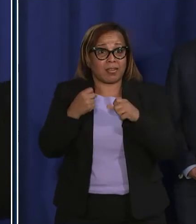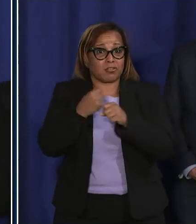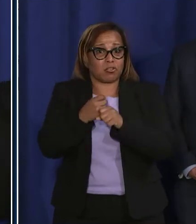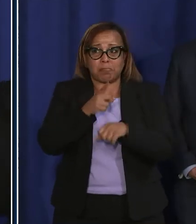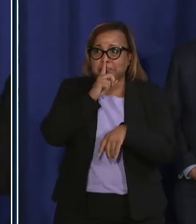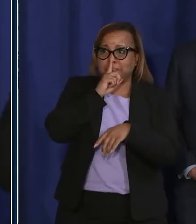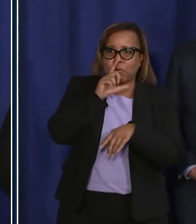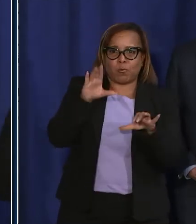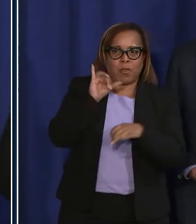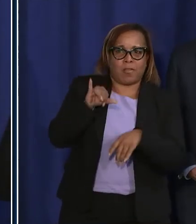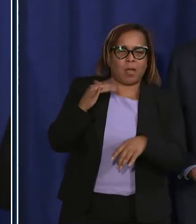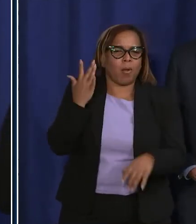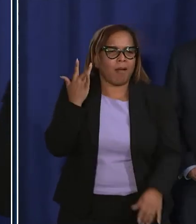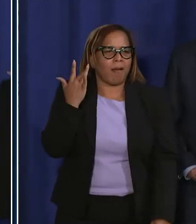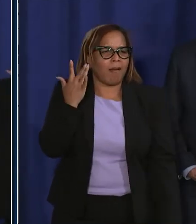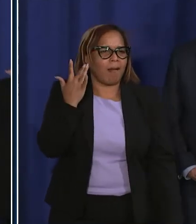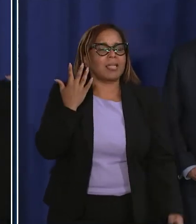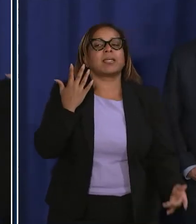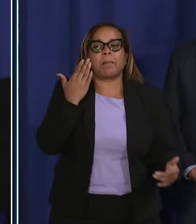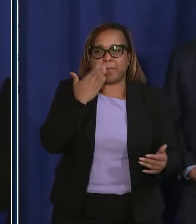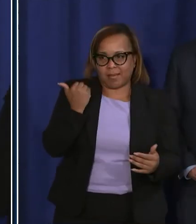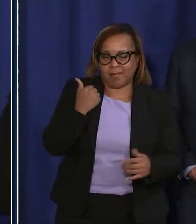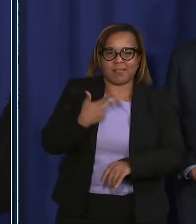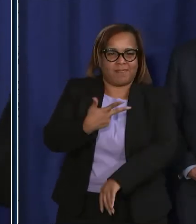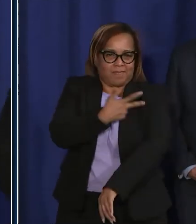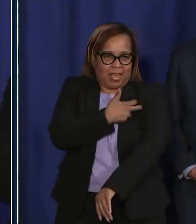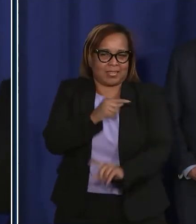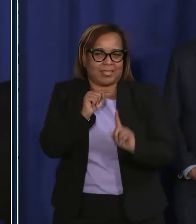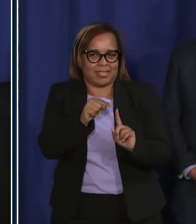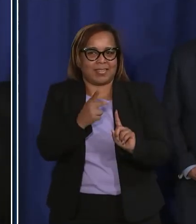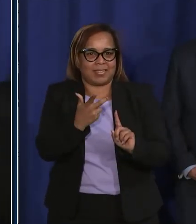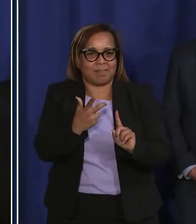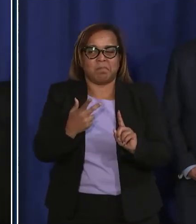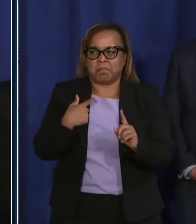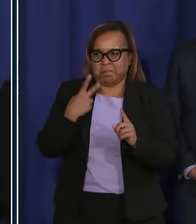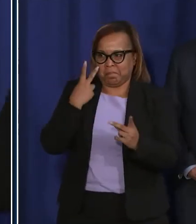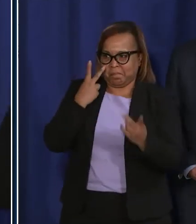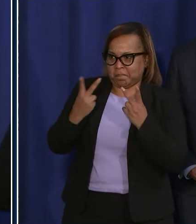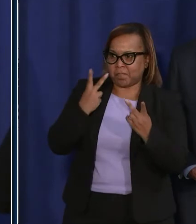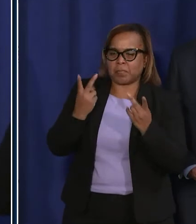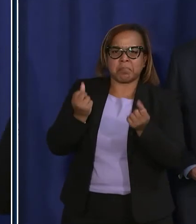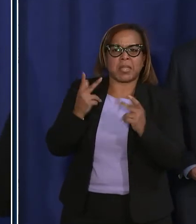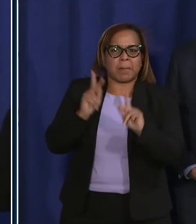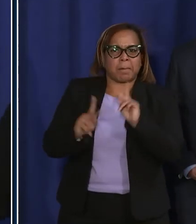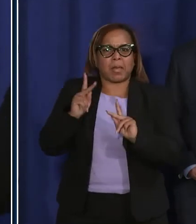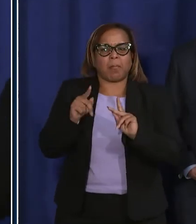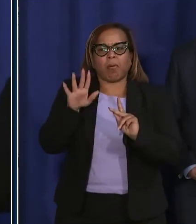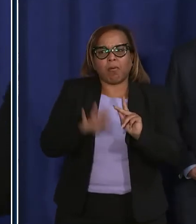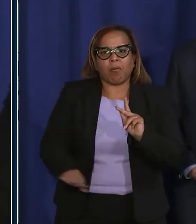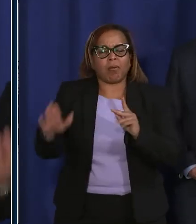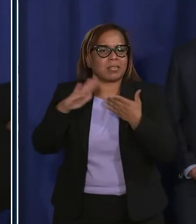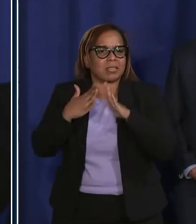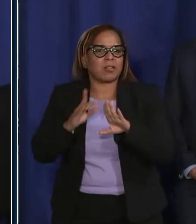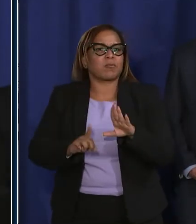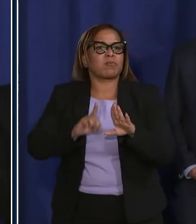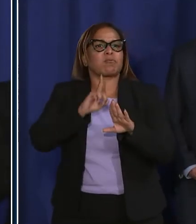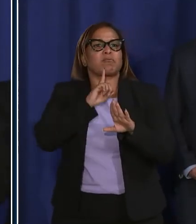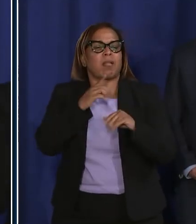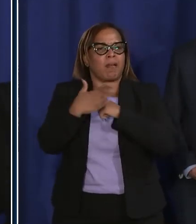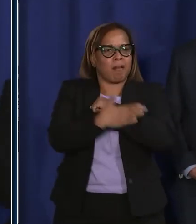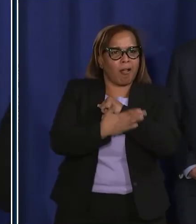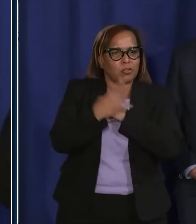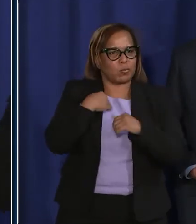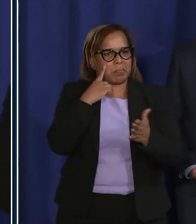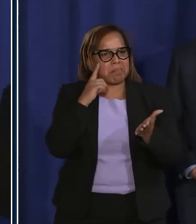year. And why is that? Because of the vaccine. Because we've seen so many people across our city and really across our